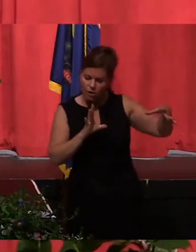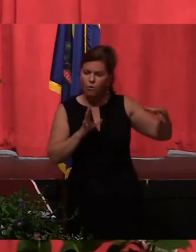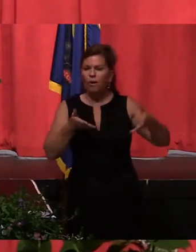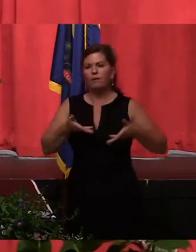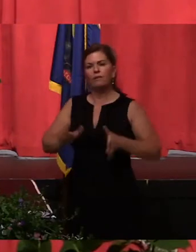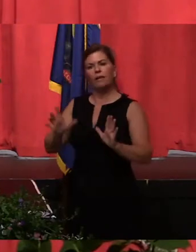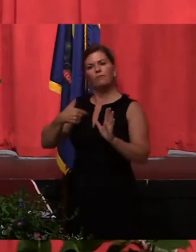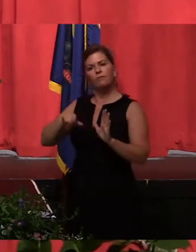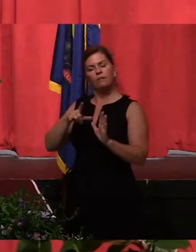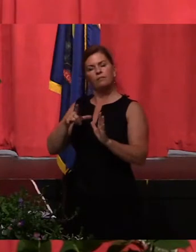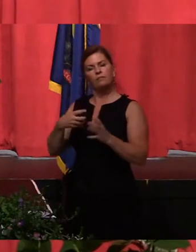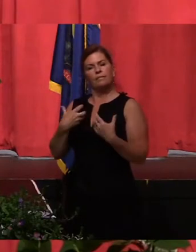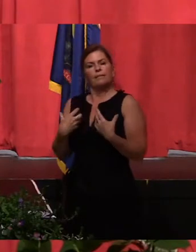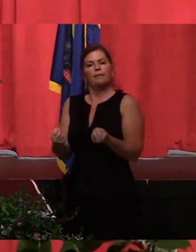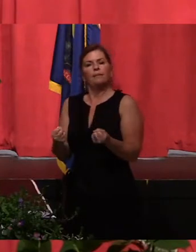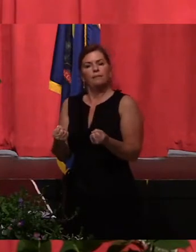again.